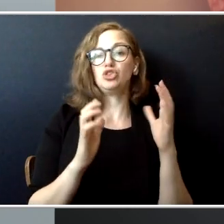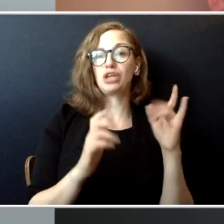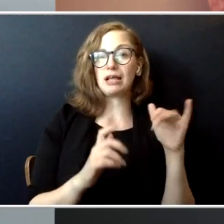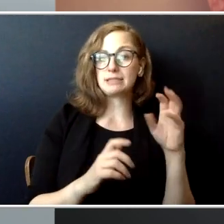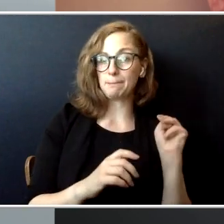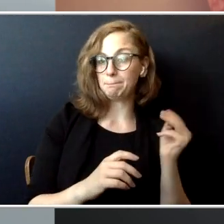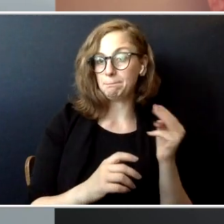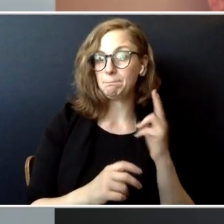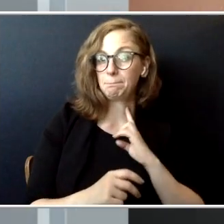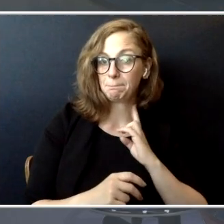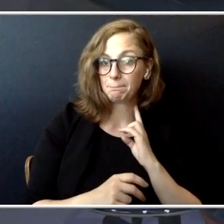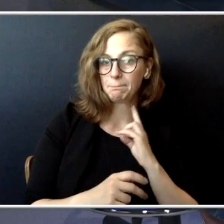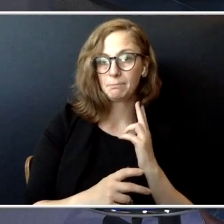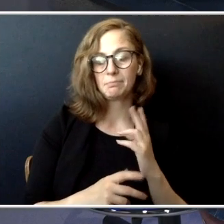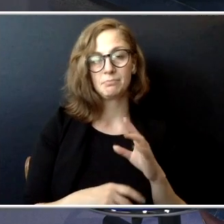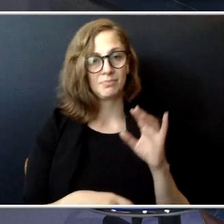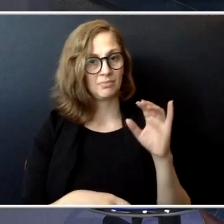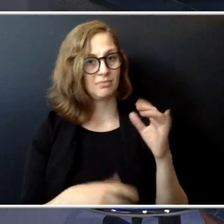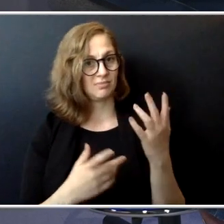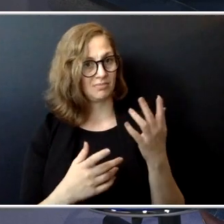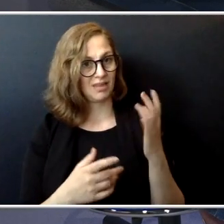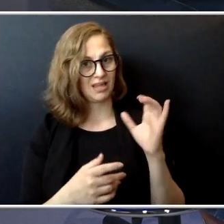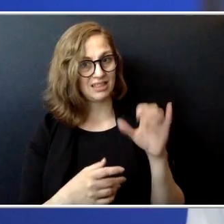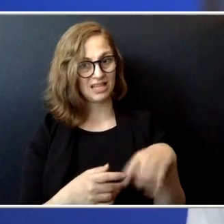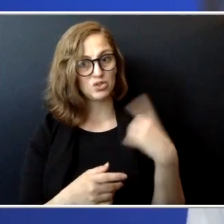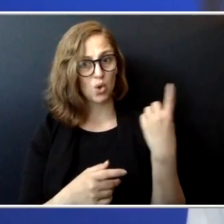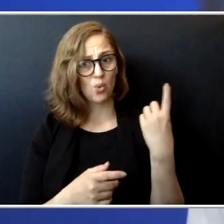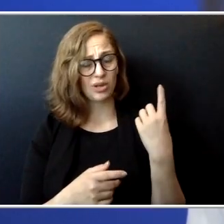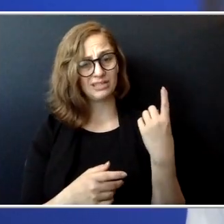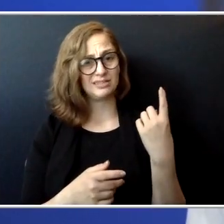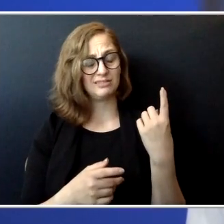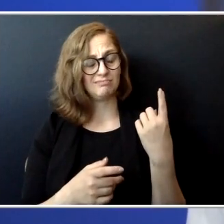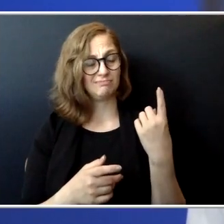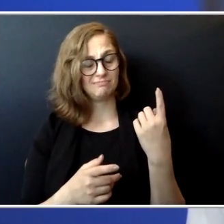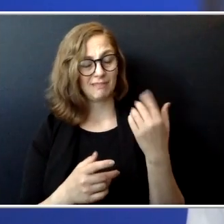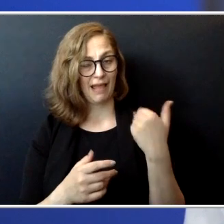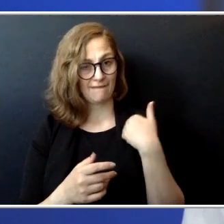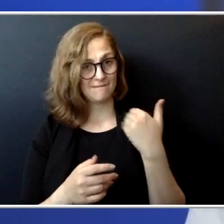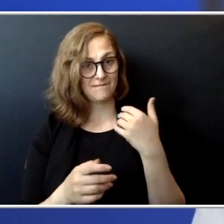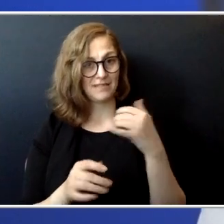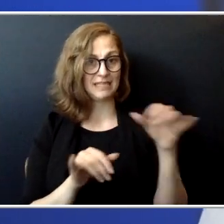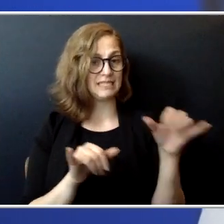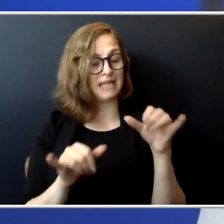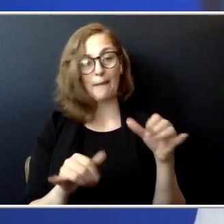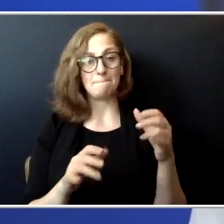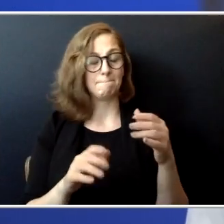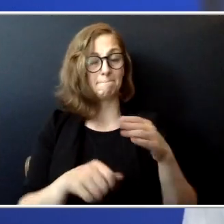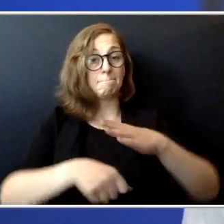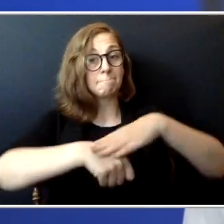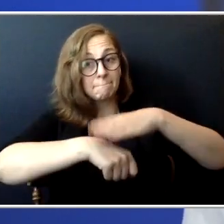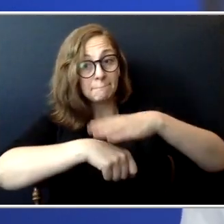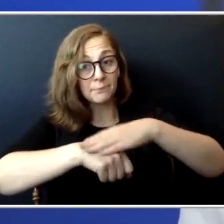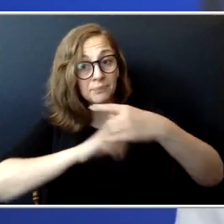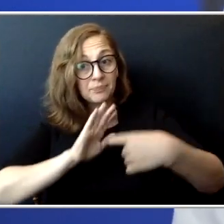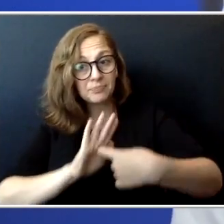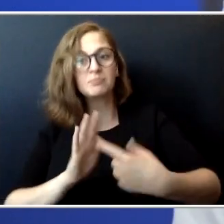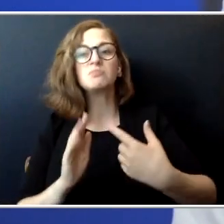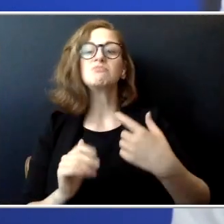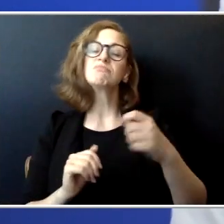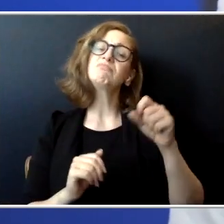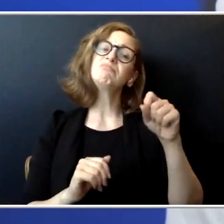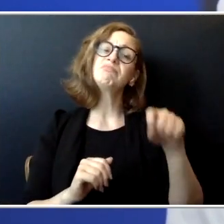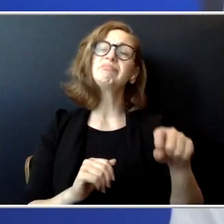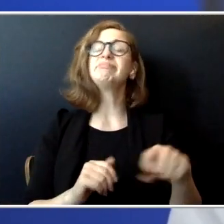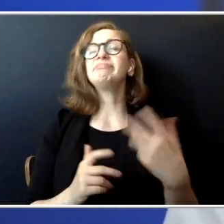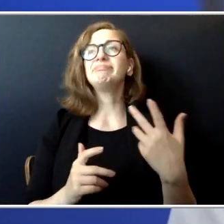problem? Generally speaking, yes. An elevated calcium, or sometimes it's just a high normal calcium, meaning like it